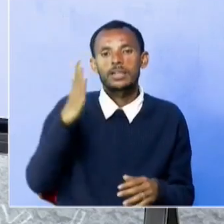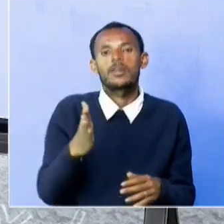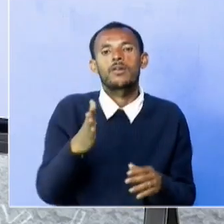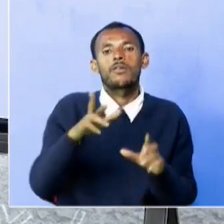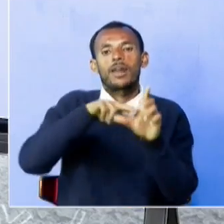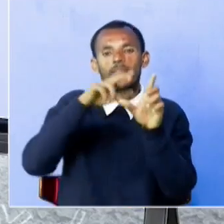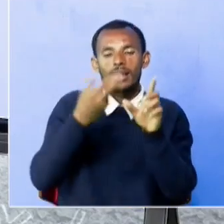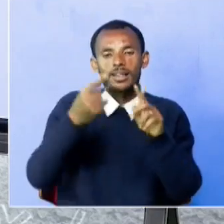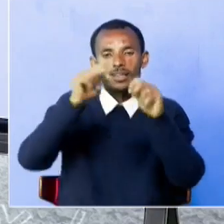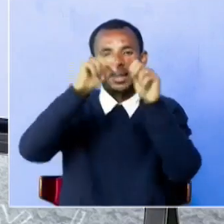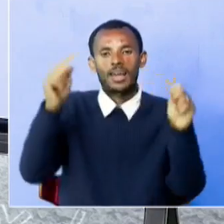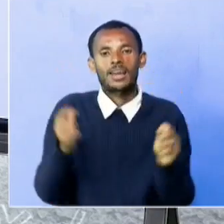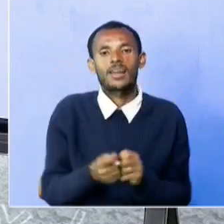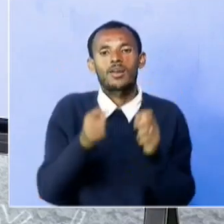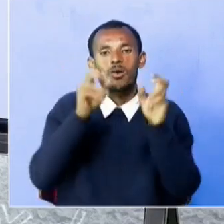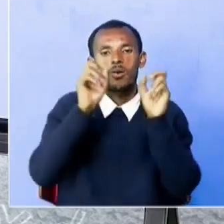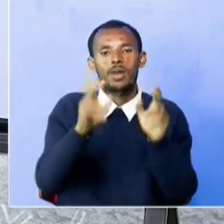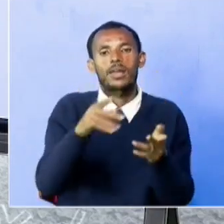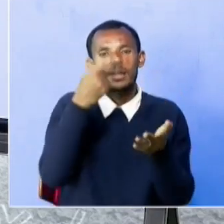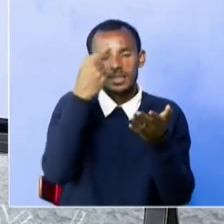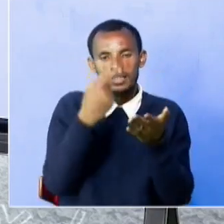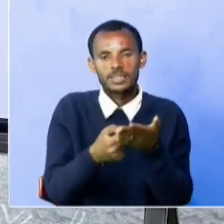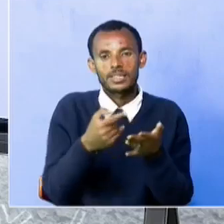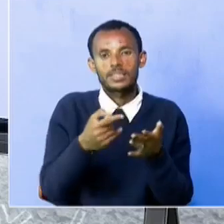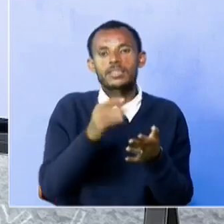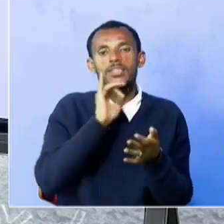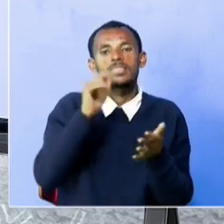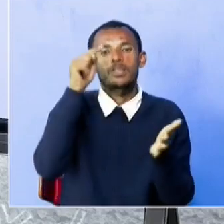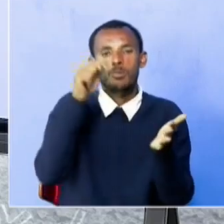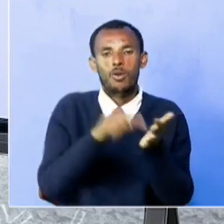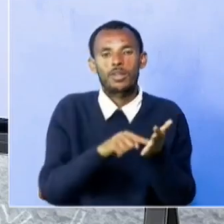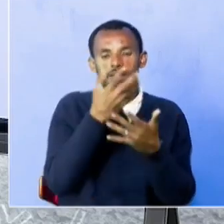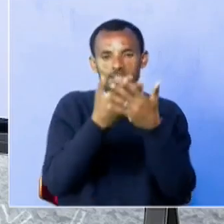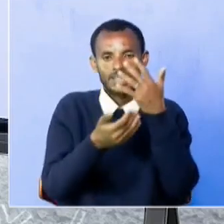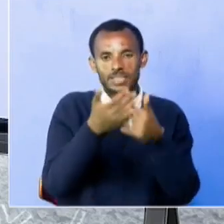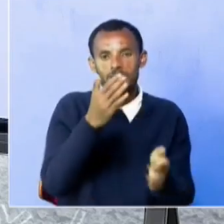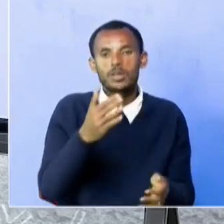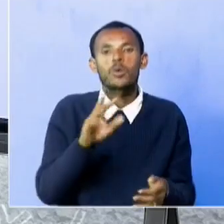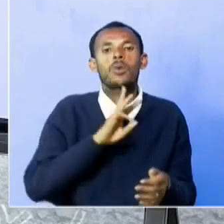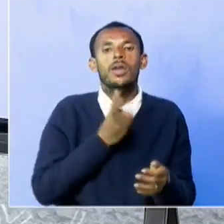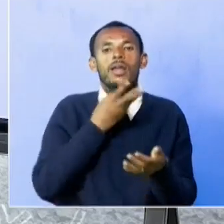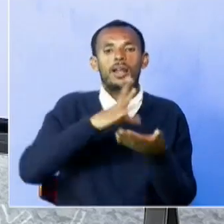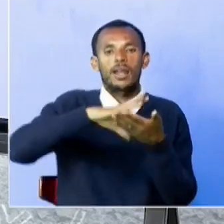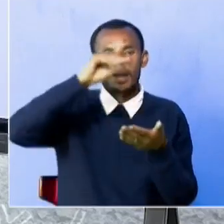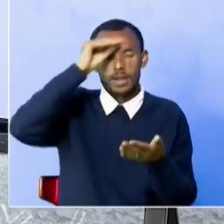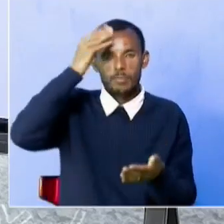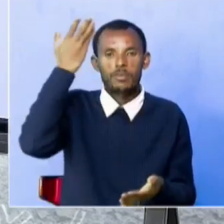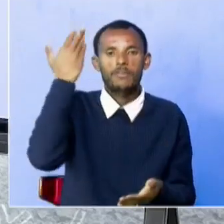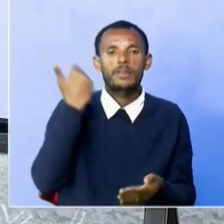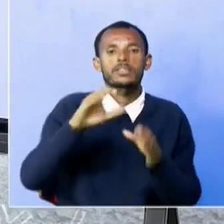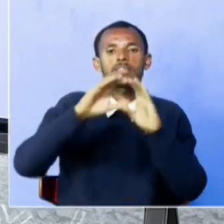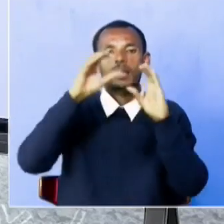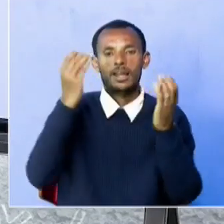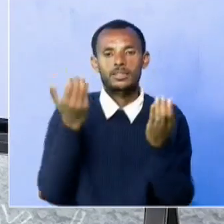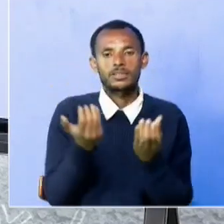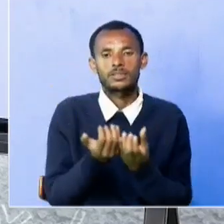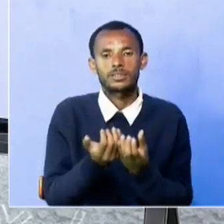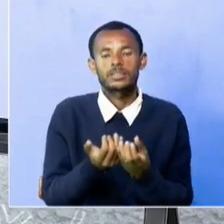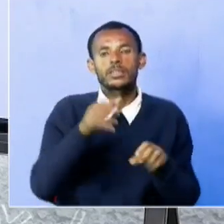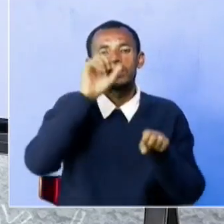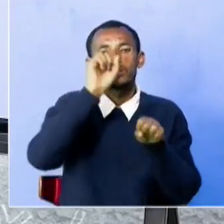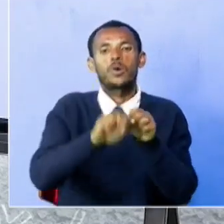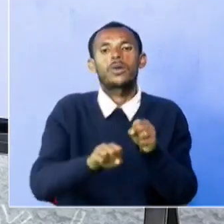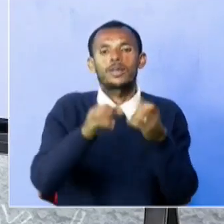angle triangle. Okay, so these were the points of discussion that we had in our previous lesson. Okay,